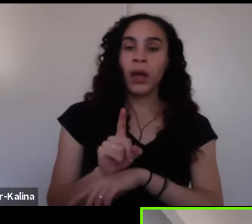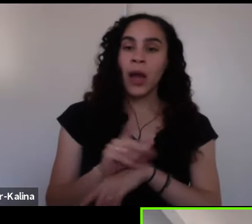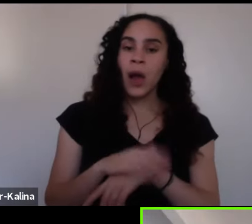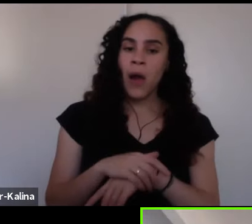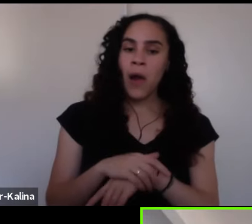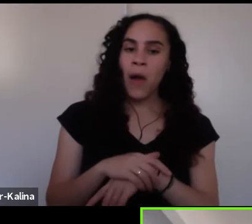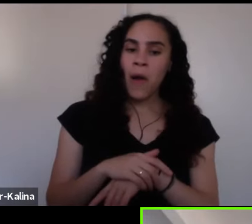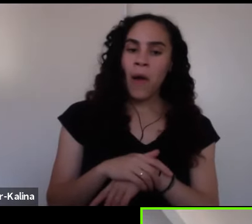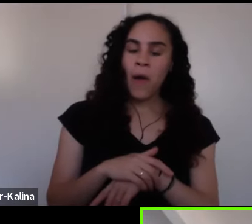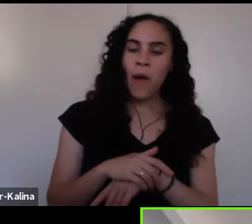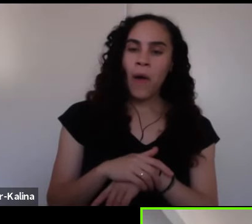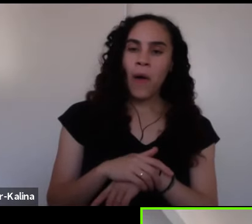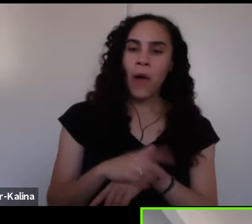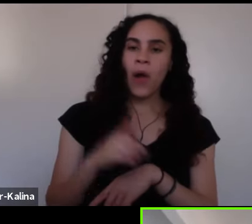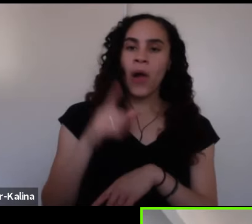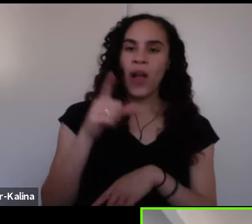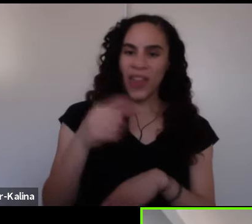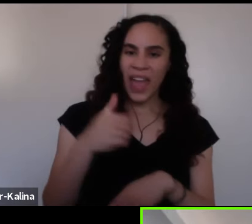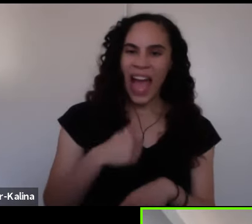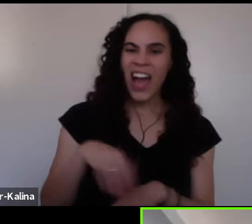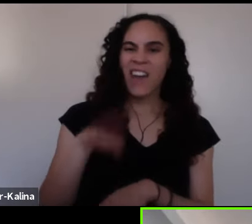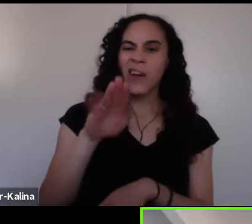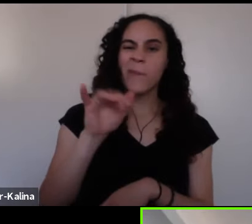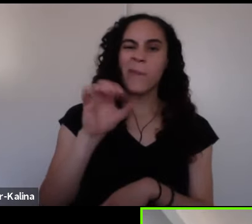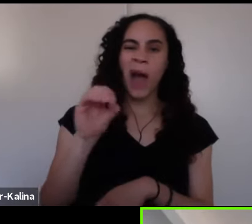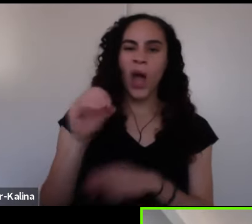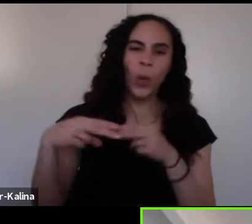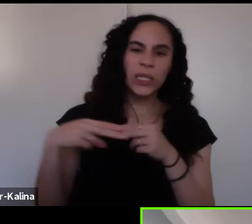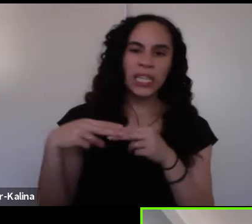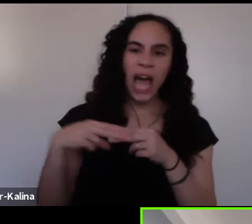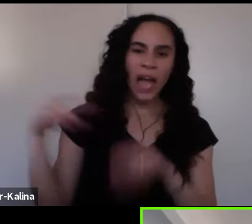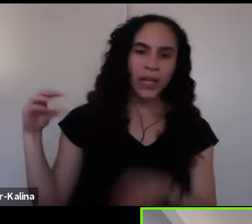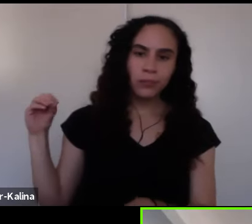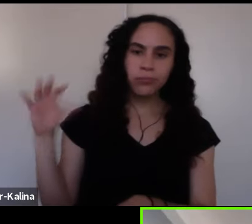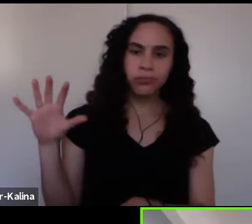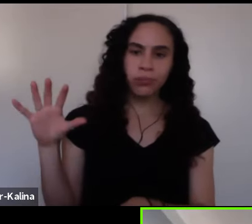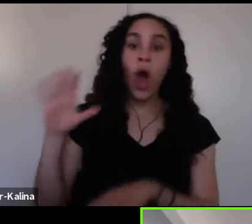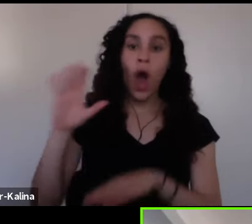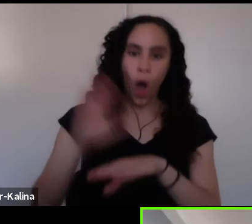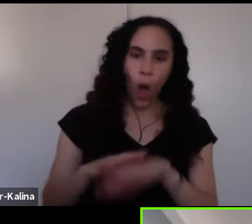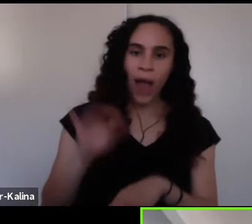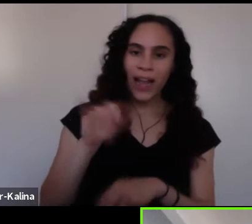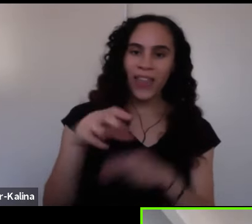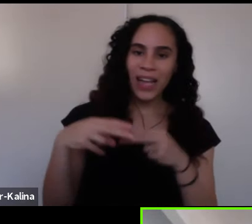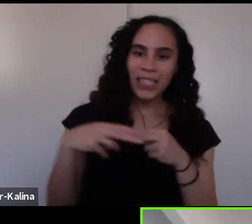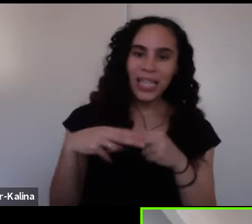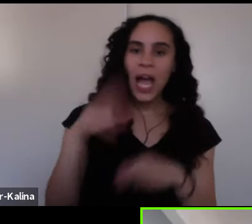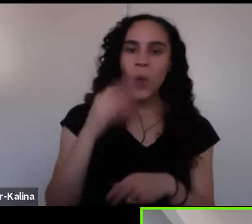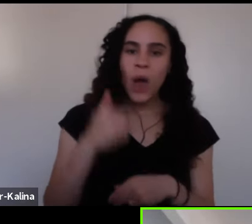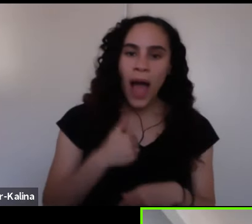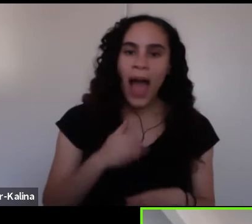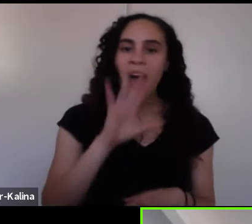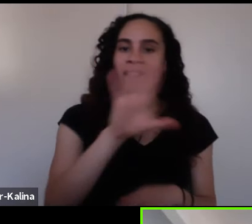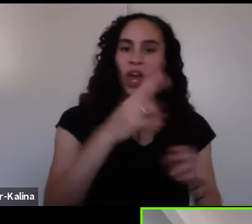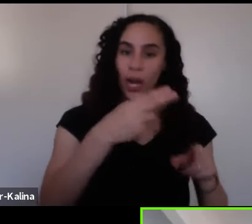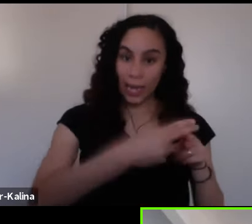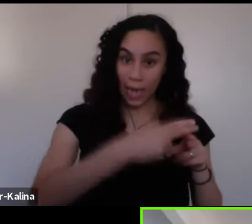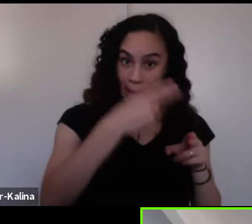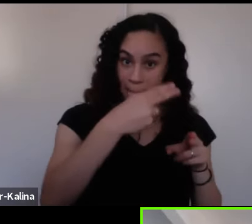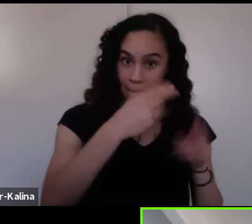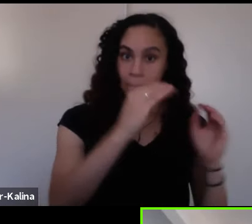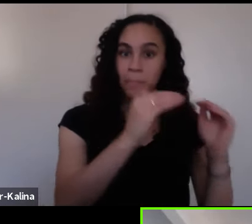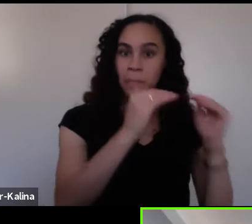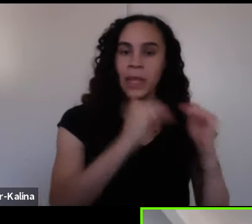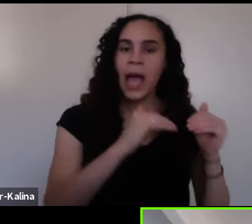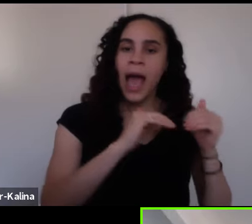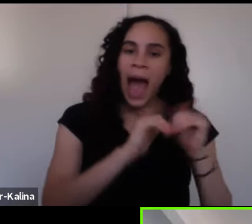when they have their bio slide up, on their bio slide will be their name, right? And